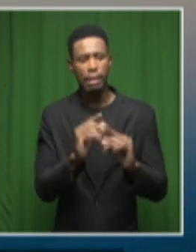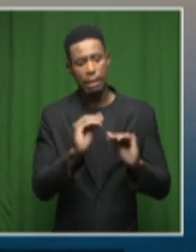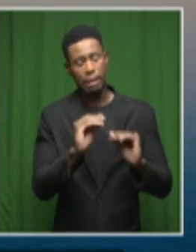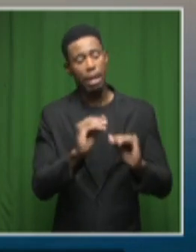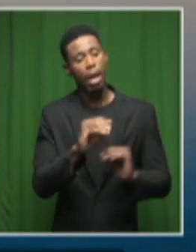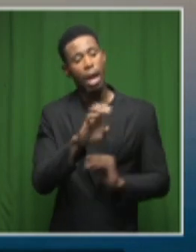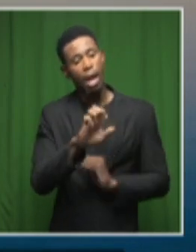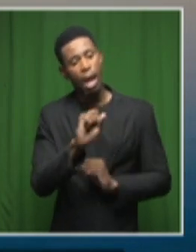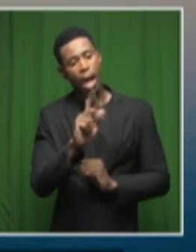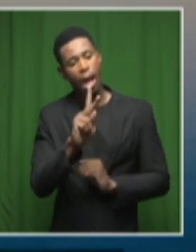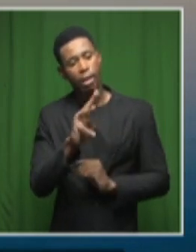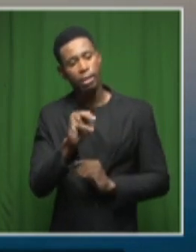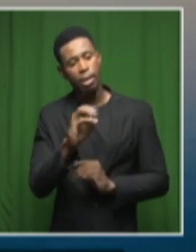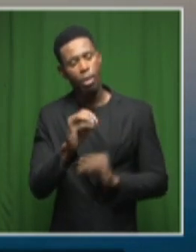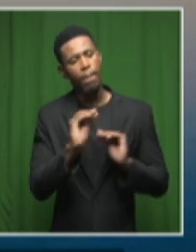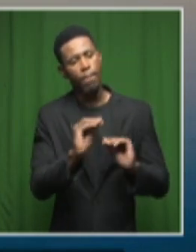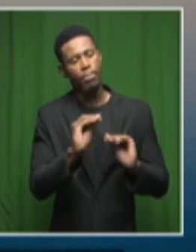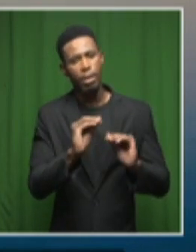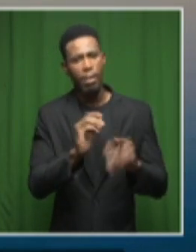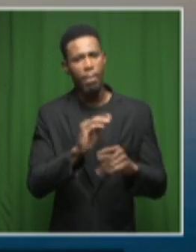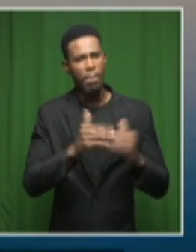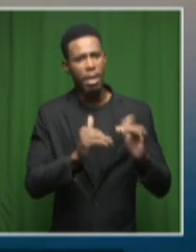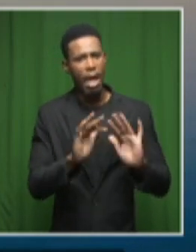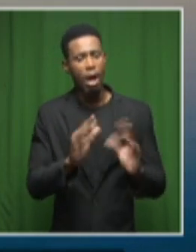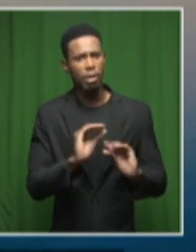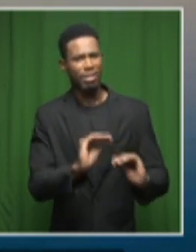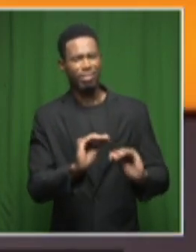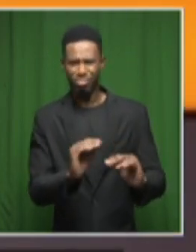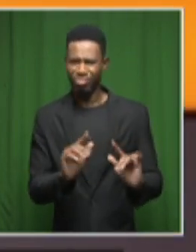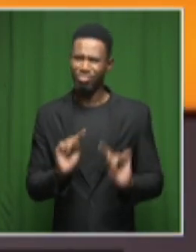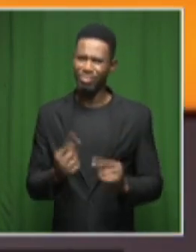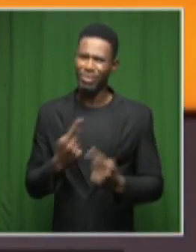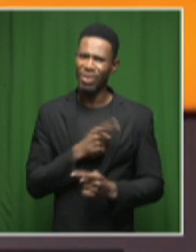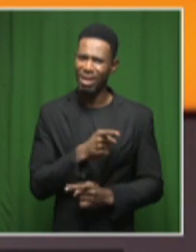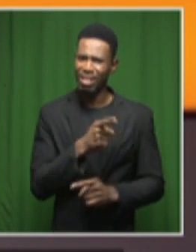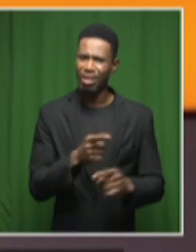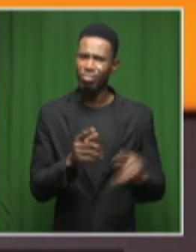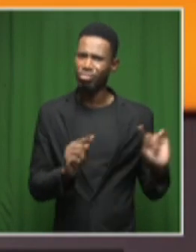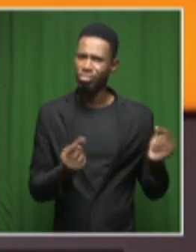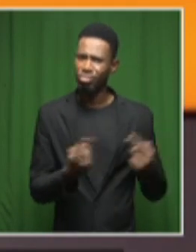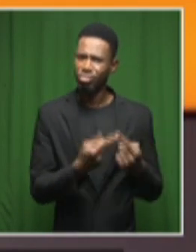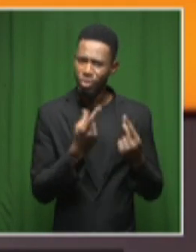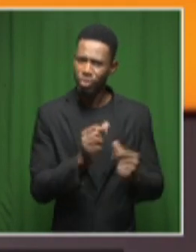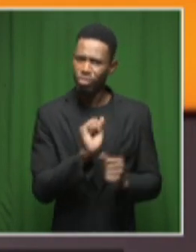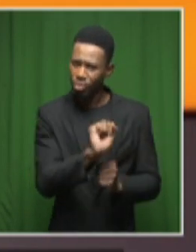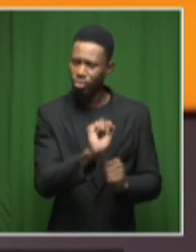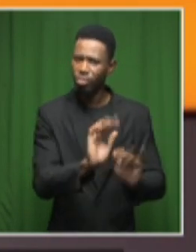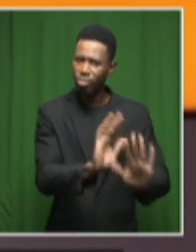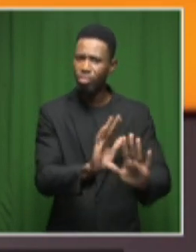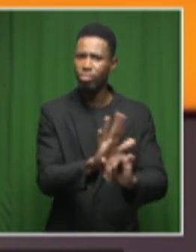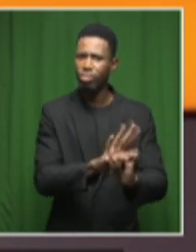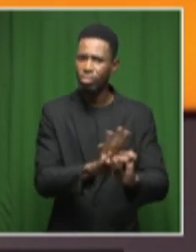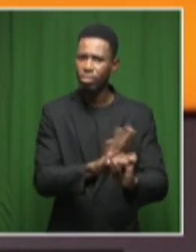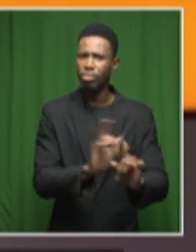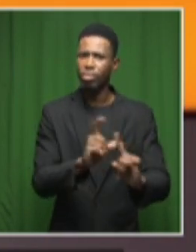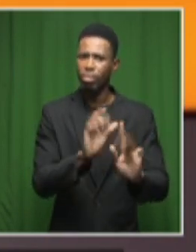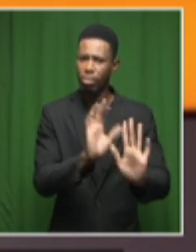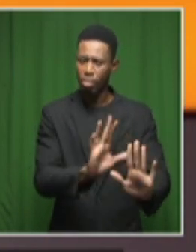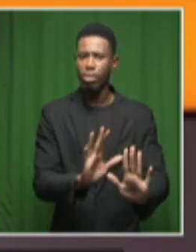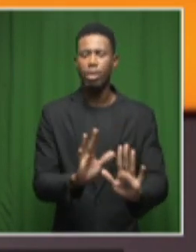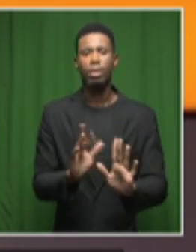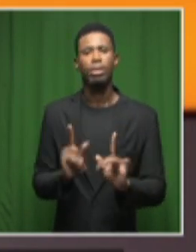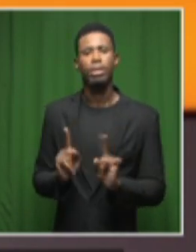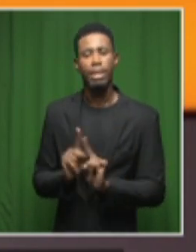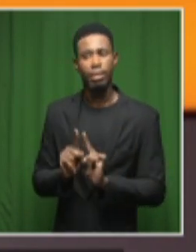what we're trying to say. And I suppose this has led to the evolution of the art, and I see that there's now a nexus between